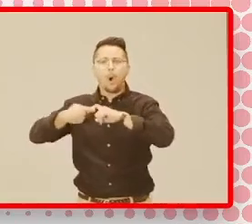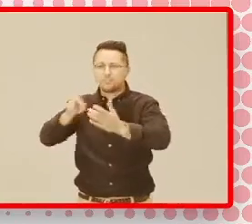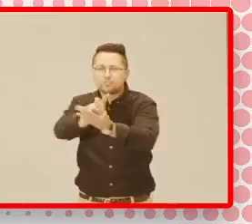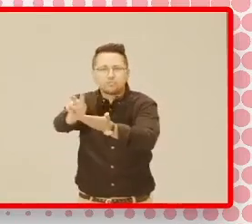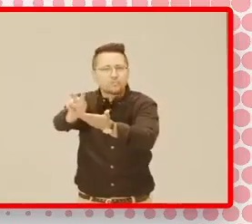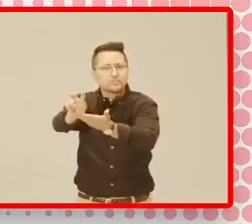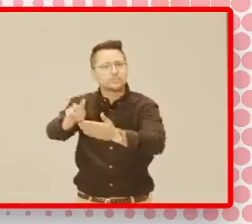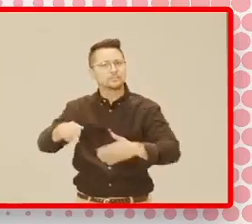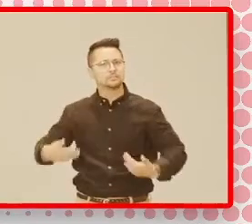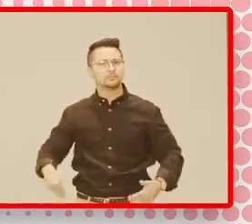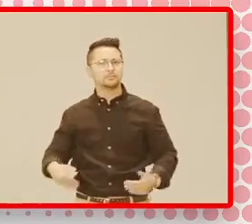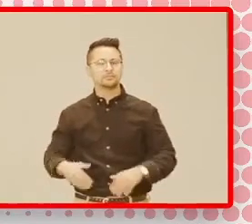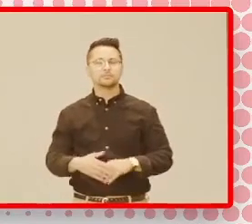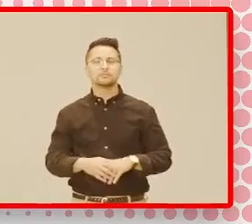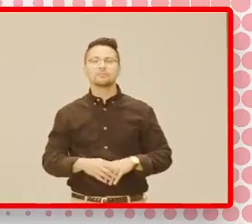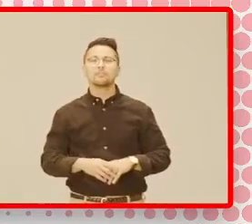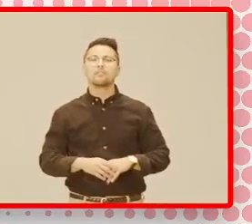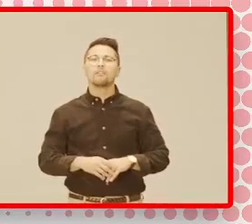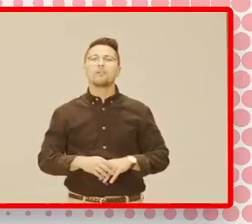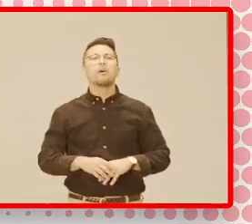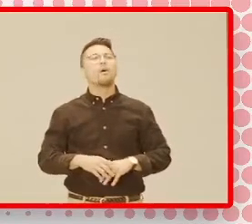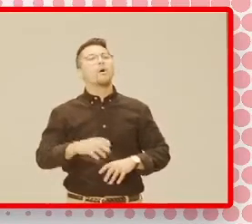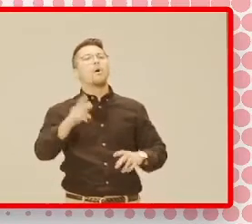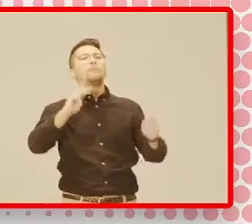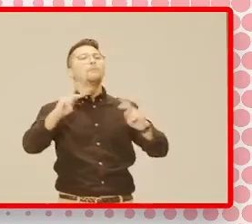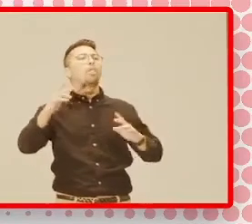People said, let's wait